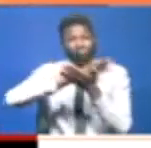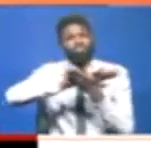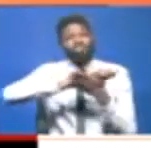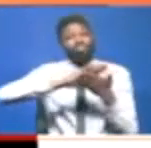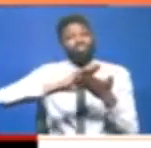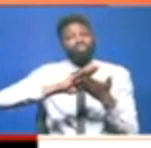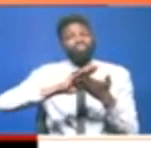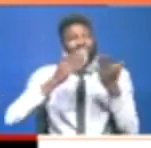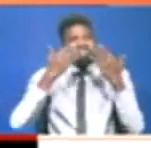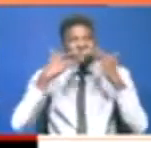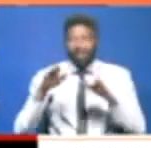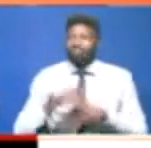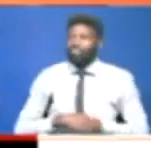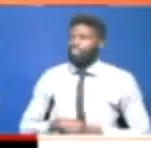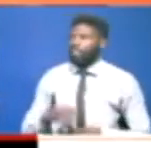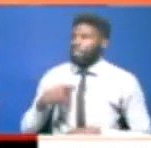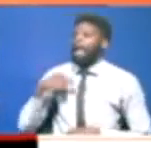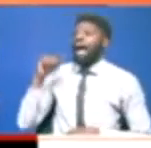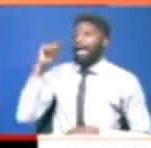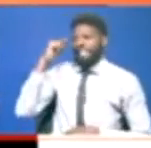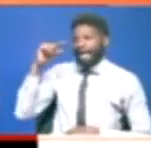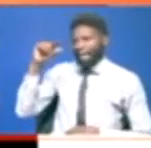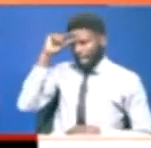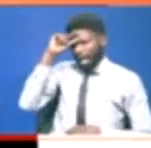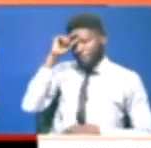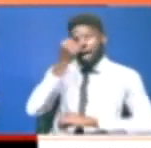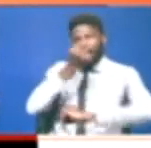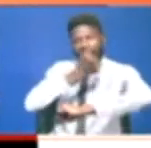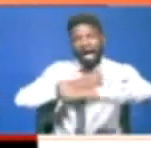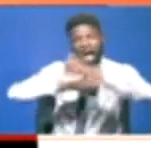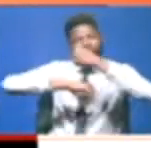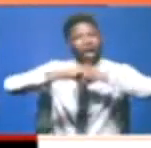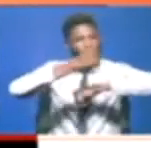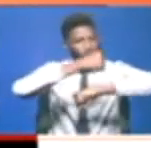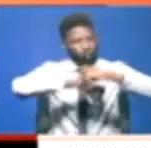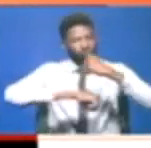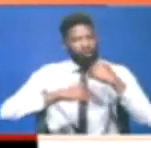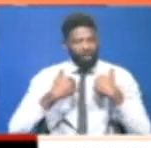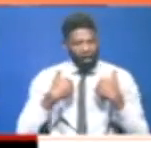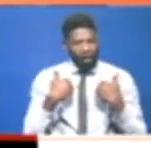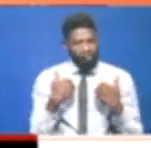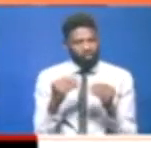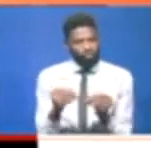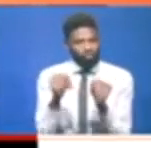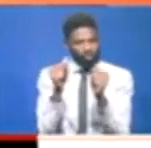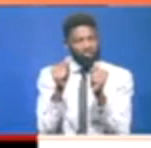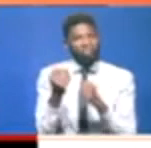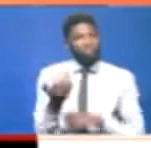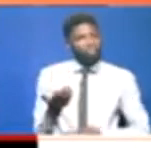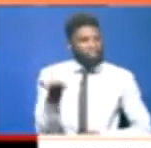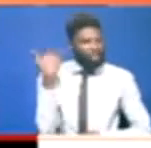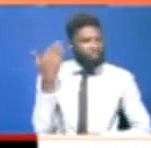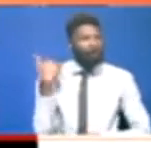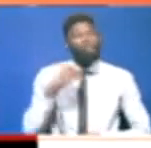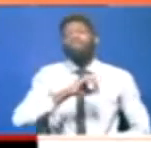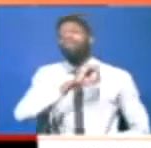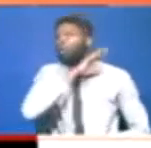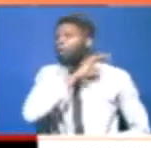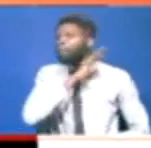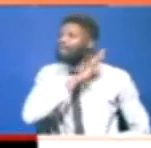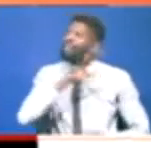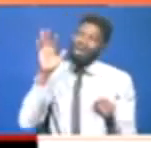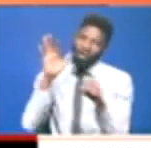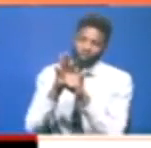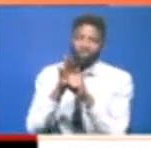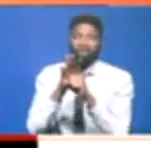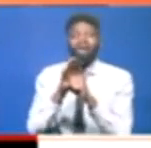the government has made some strides towards that, because the complaints were just too much. And the strides have been to streamline